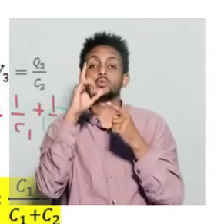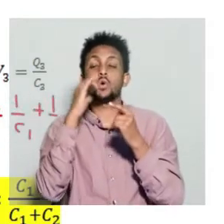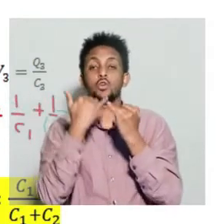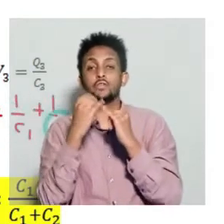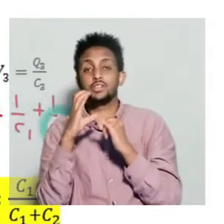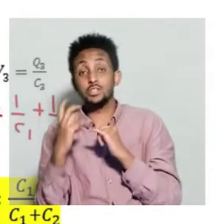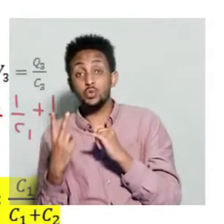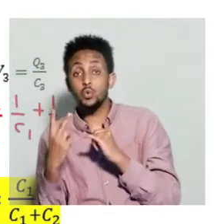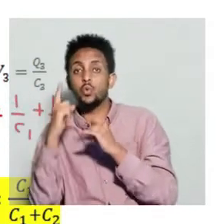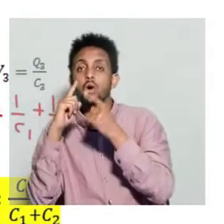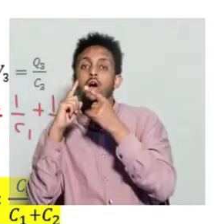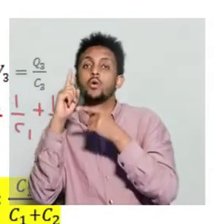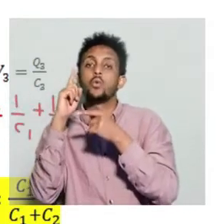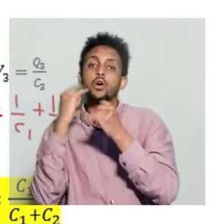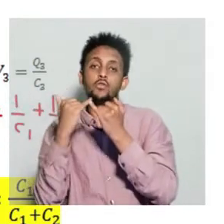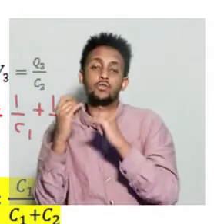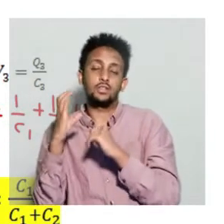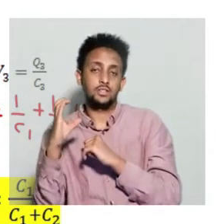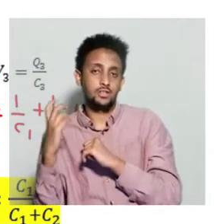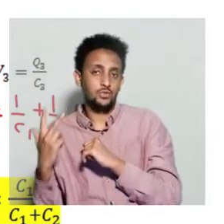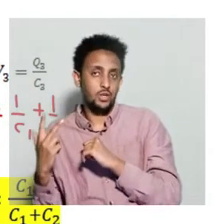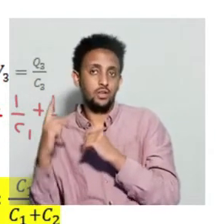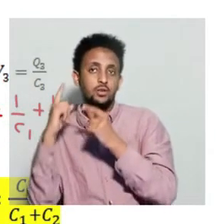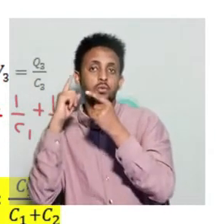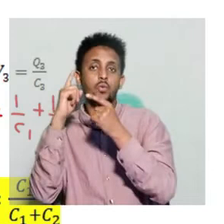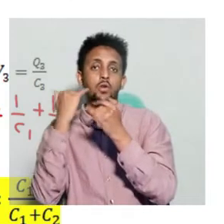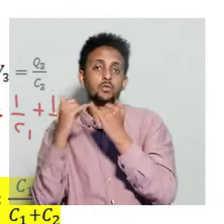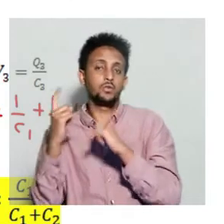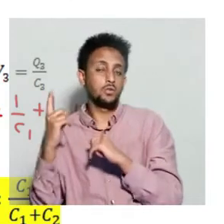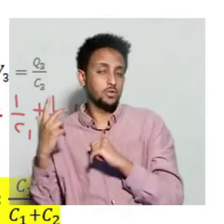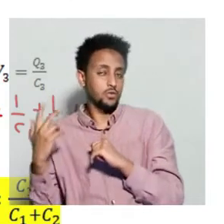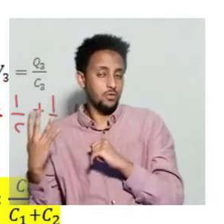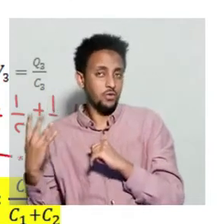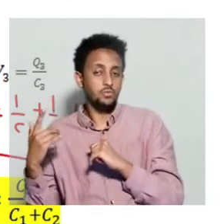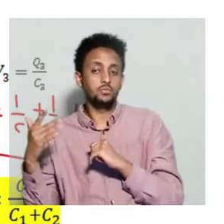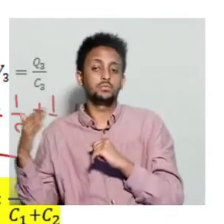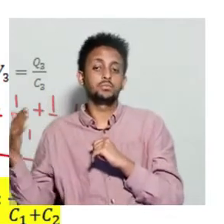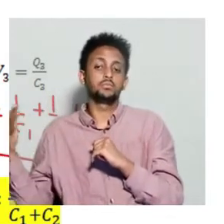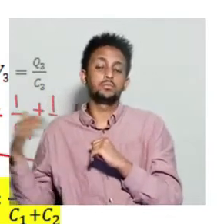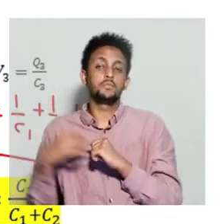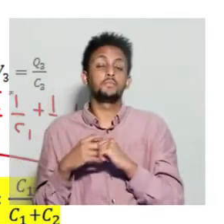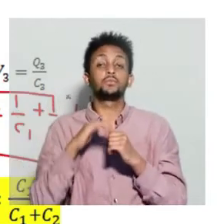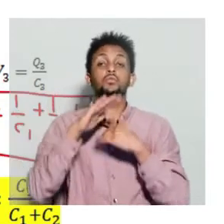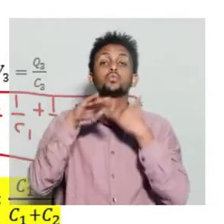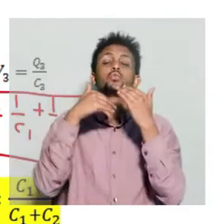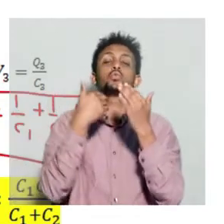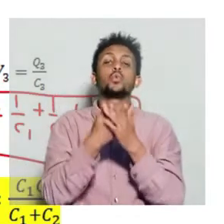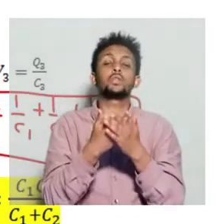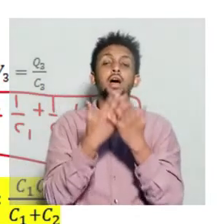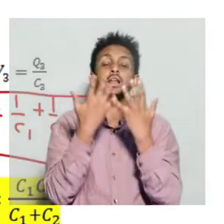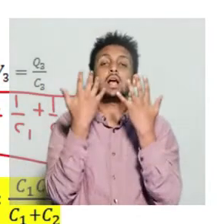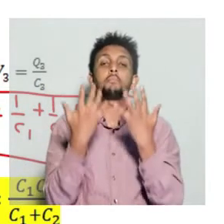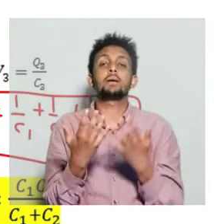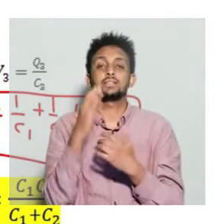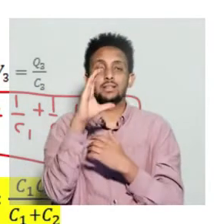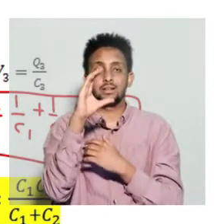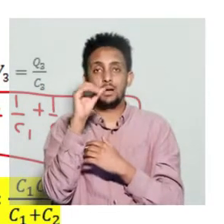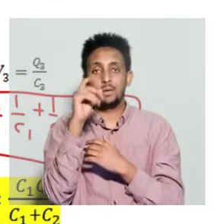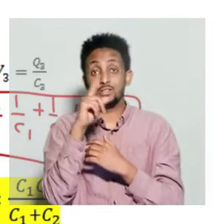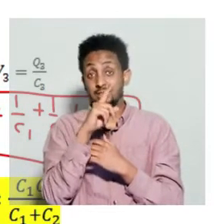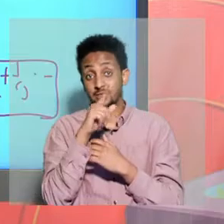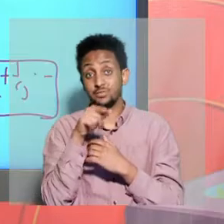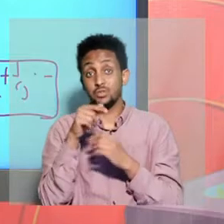over C2 plus 1 over C3 and so on. This is how we determine the total capacitance of